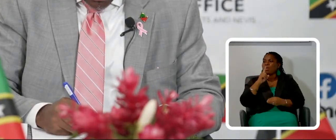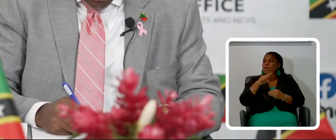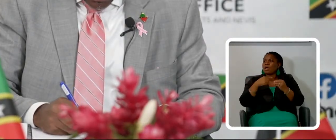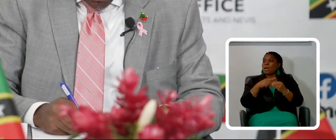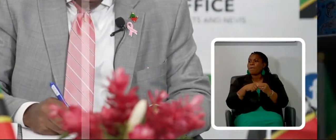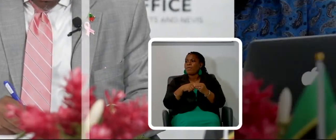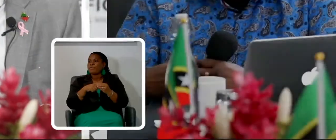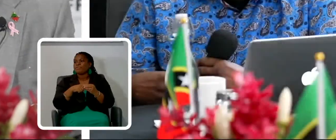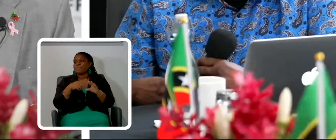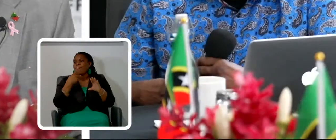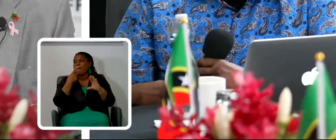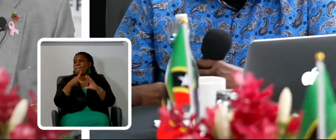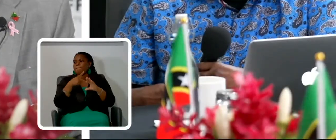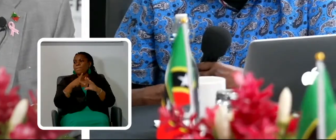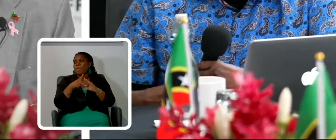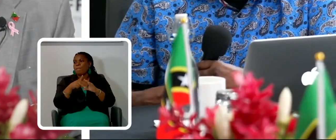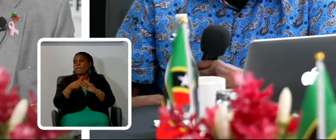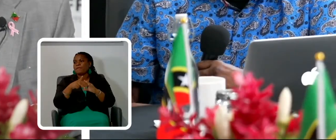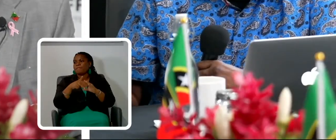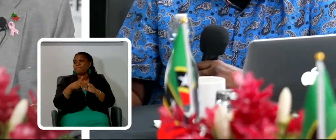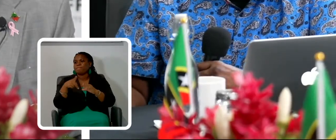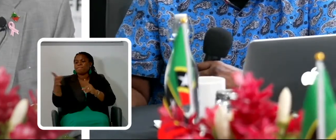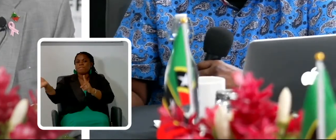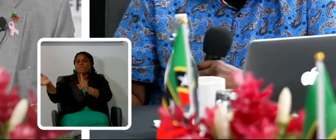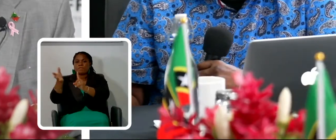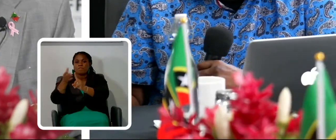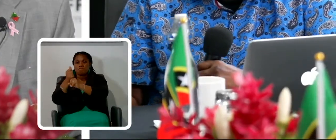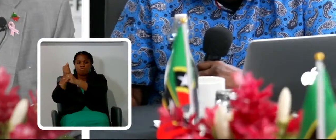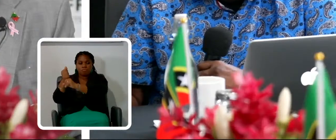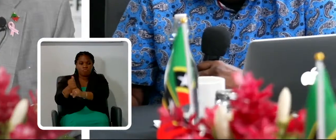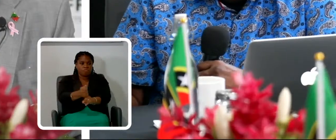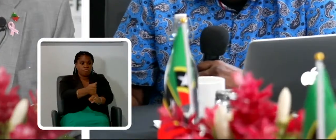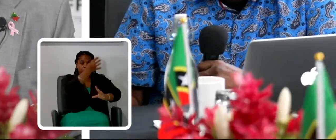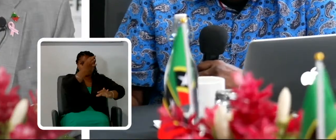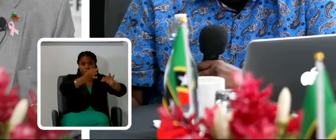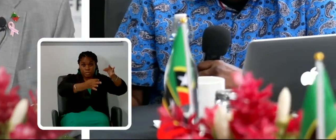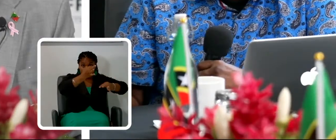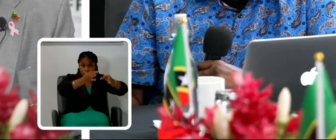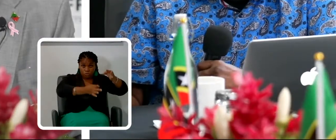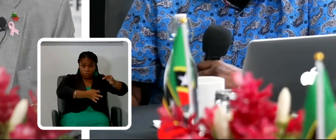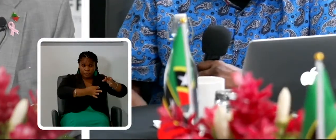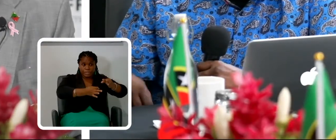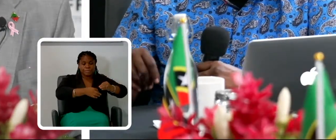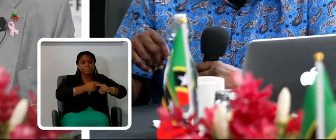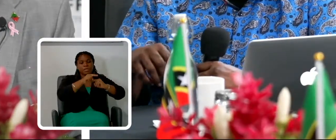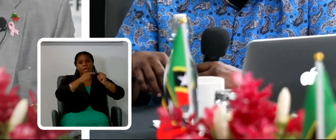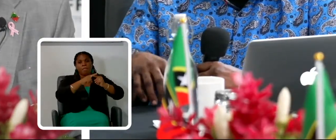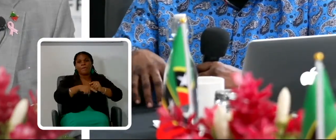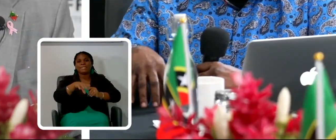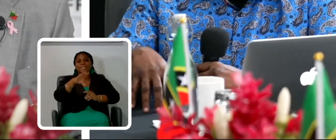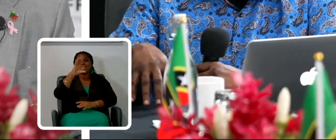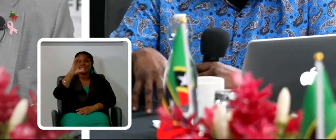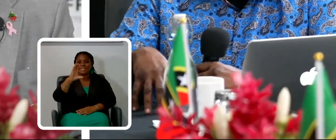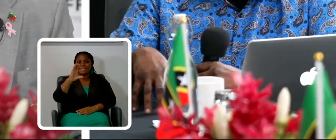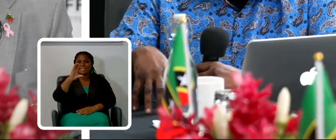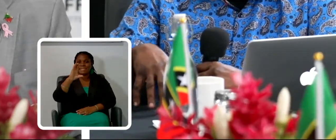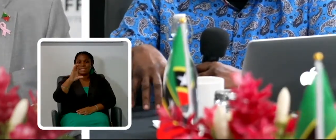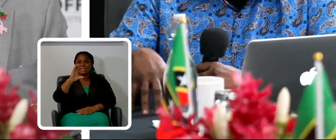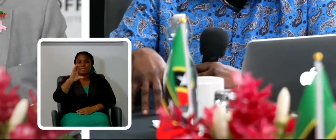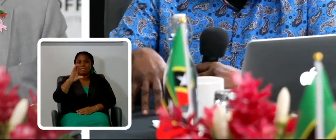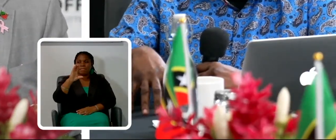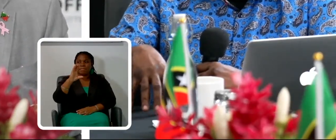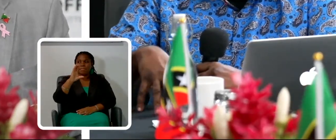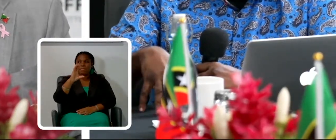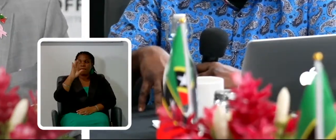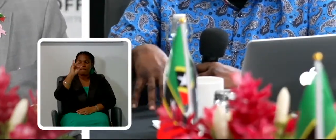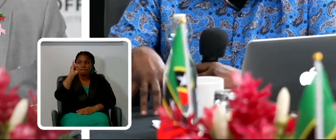was going to open an investigation into the Citizenship by Investment program. How